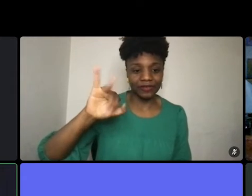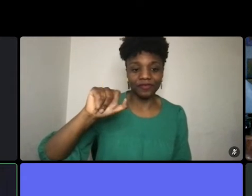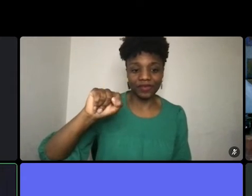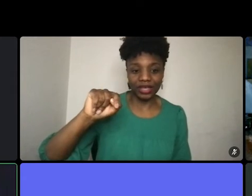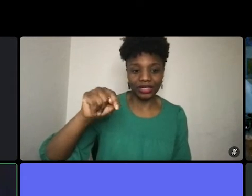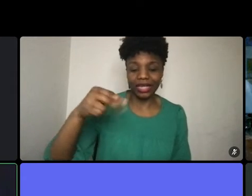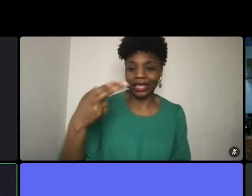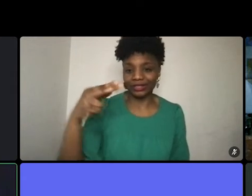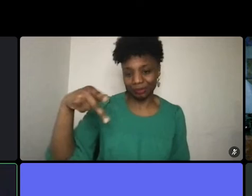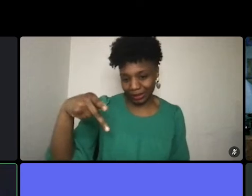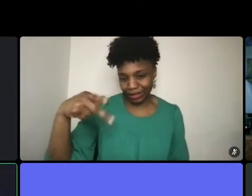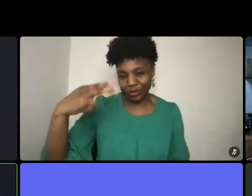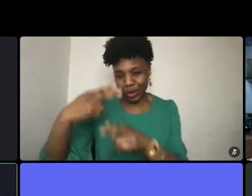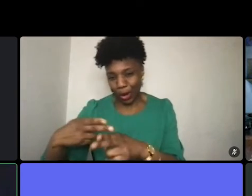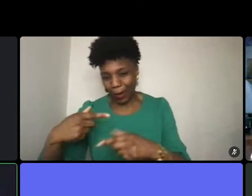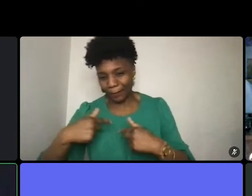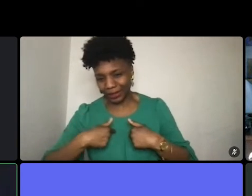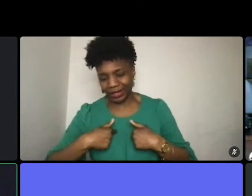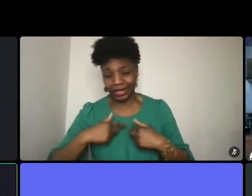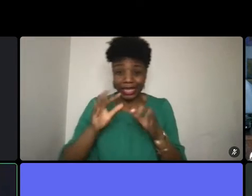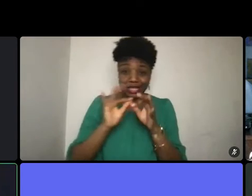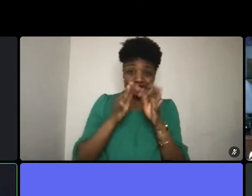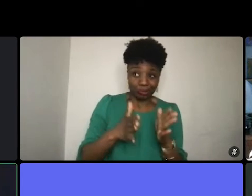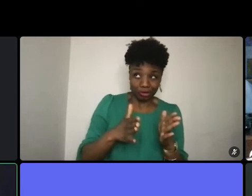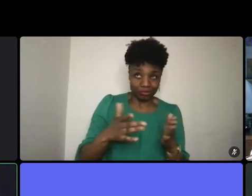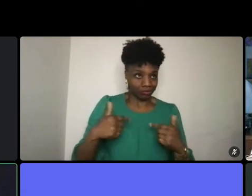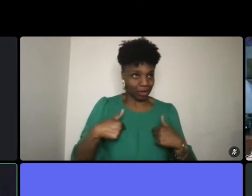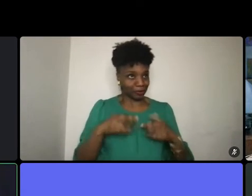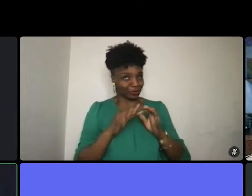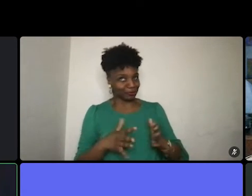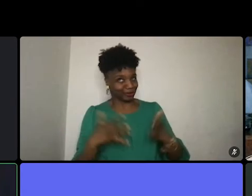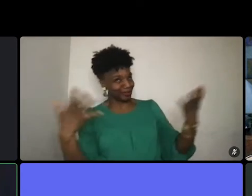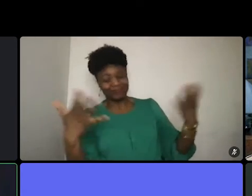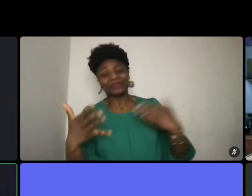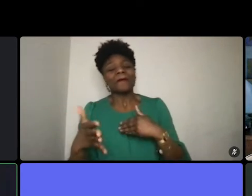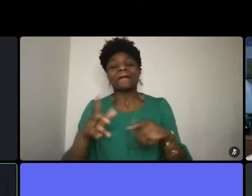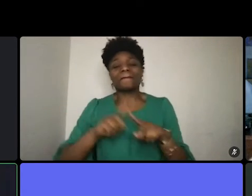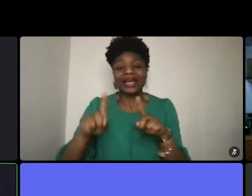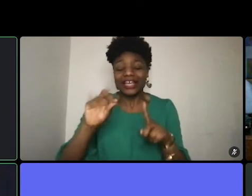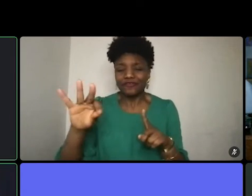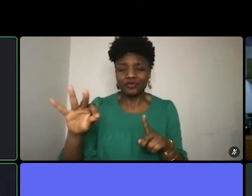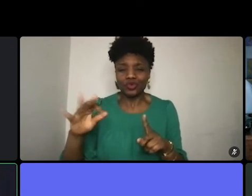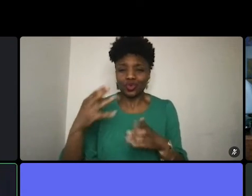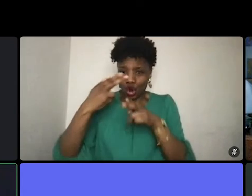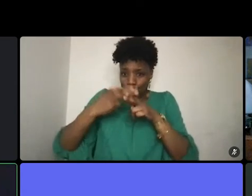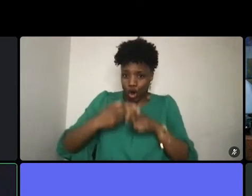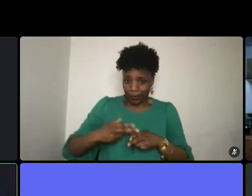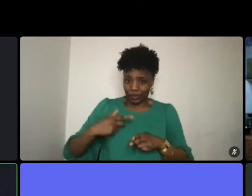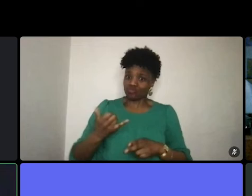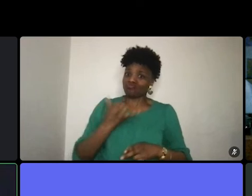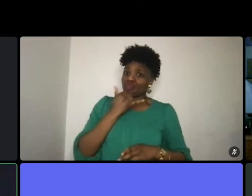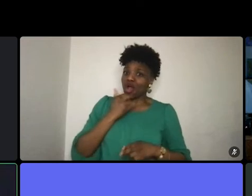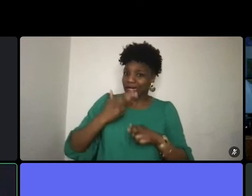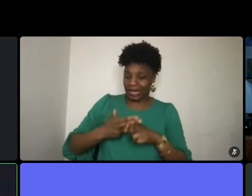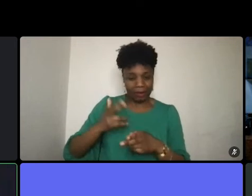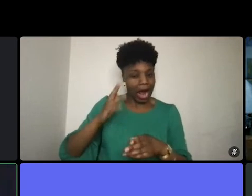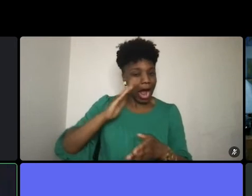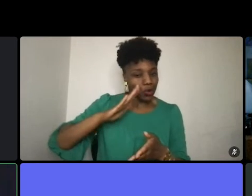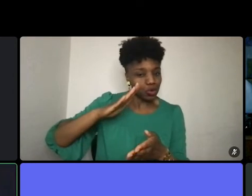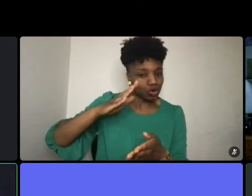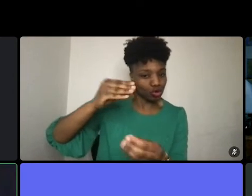Just whatever you know me as, and then if it's a little off, I'll let you know. But Tony is good. Tony